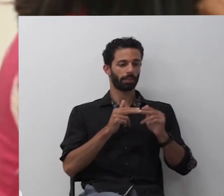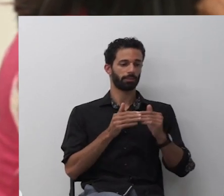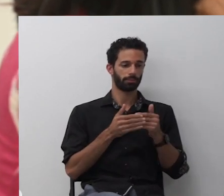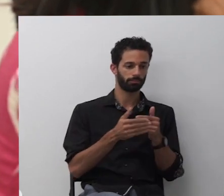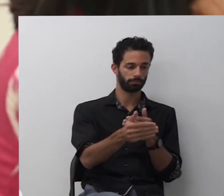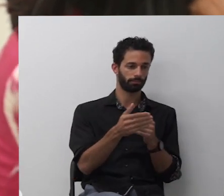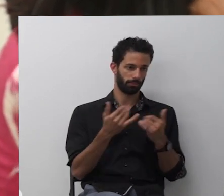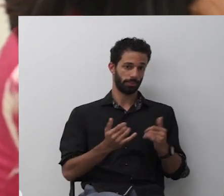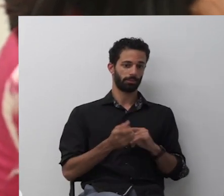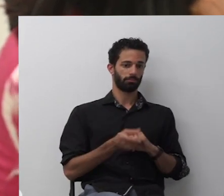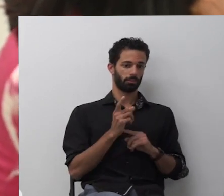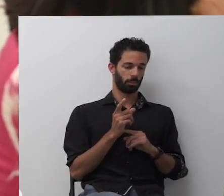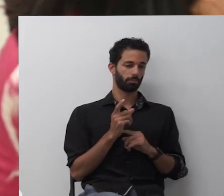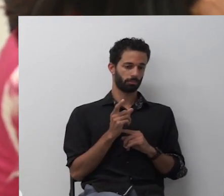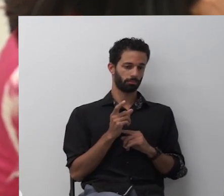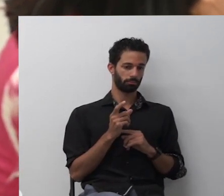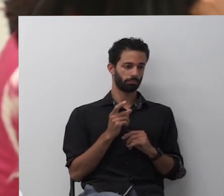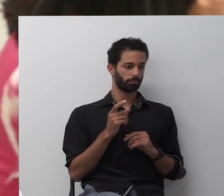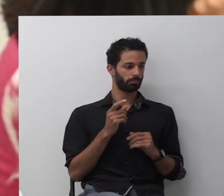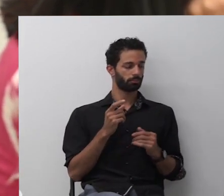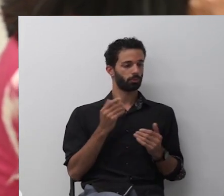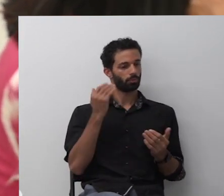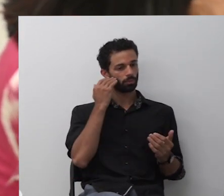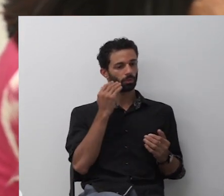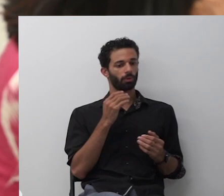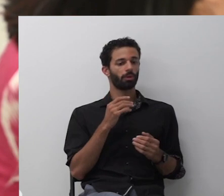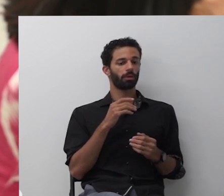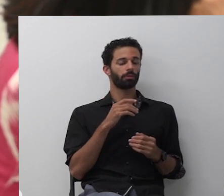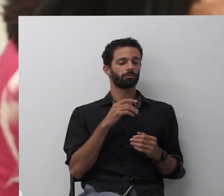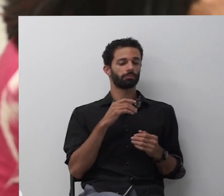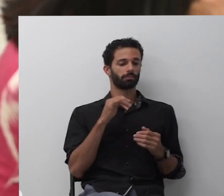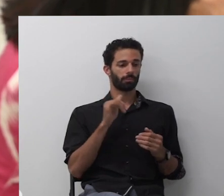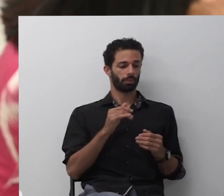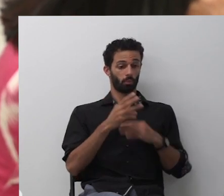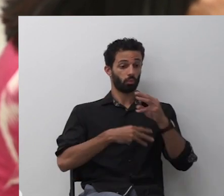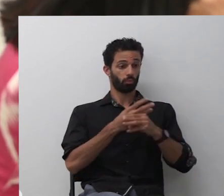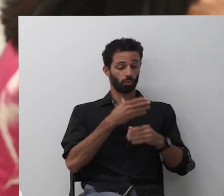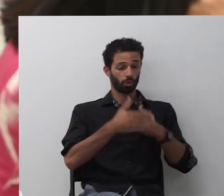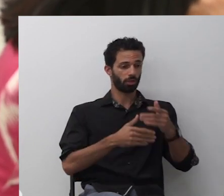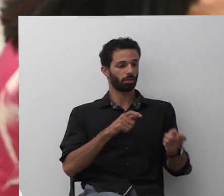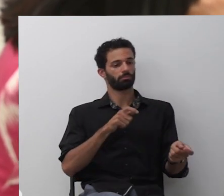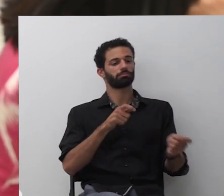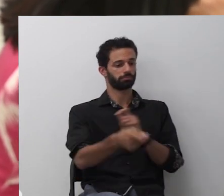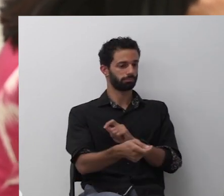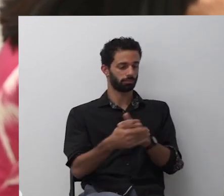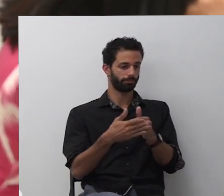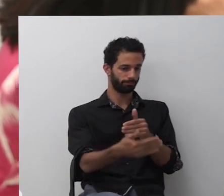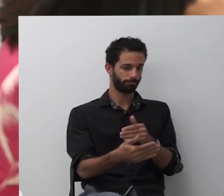that there's nothing to do other than shift the paradigm here. And like